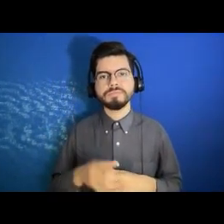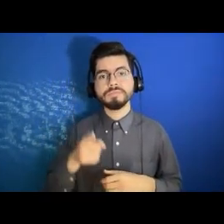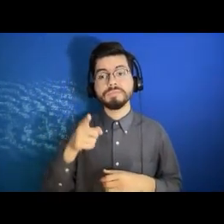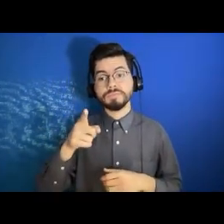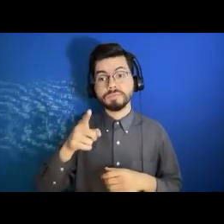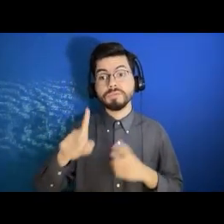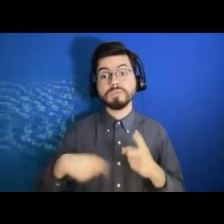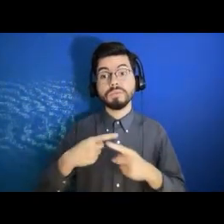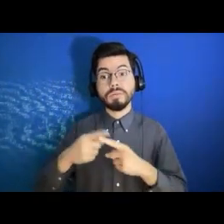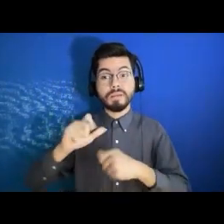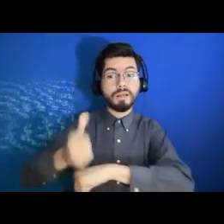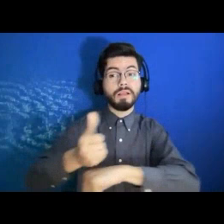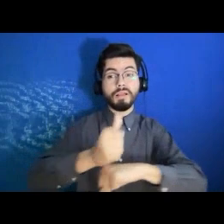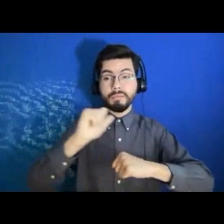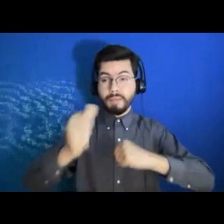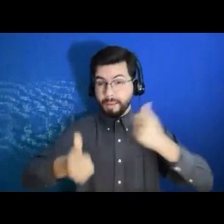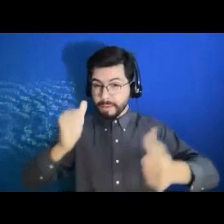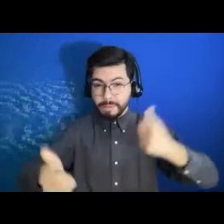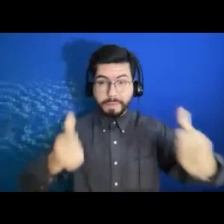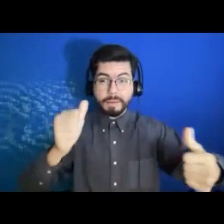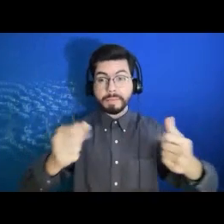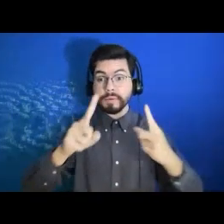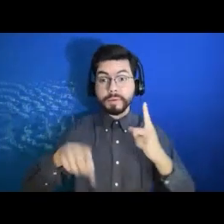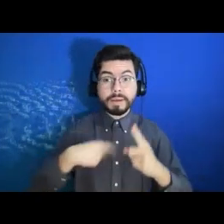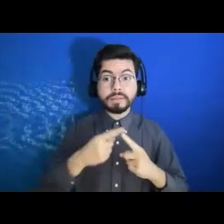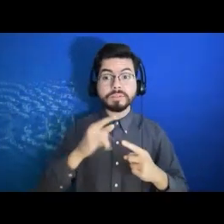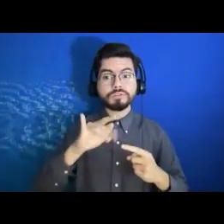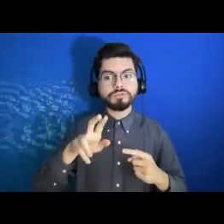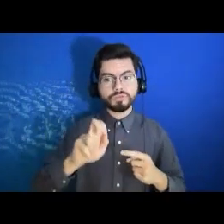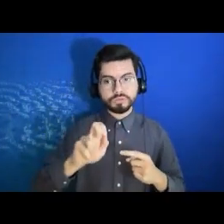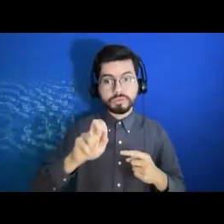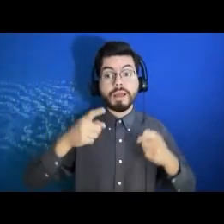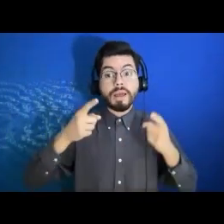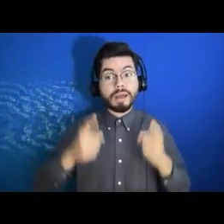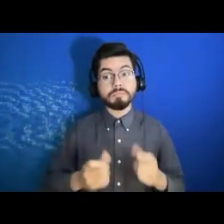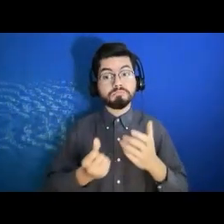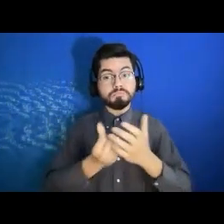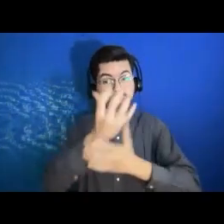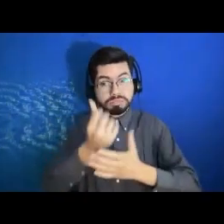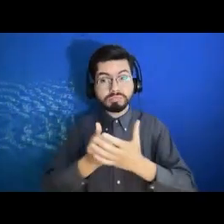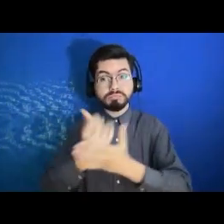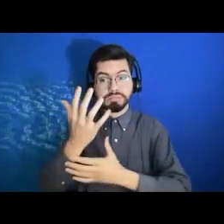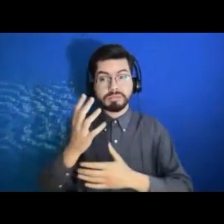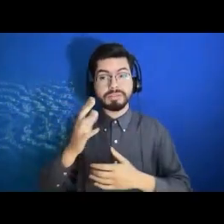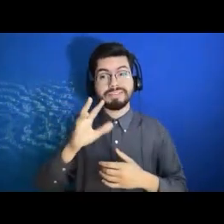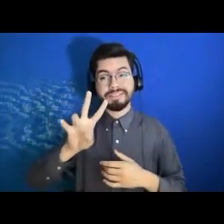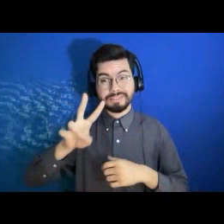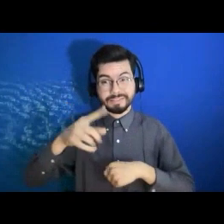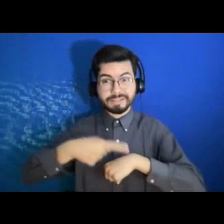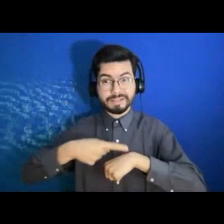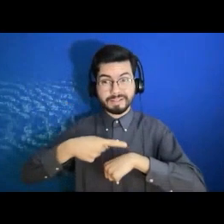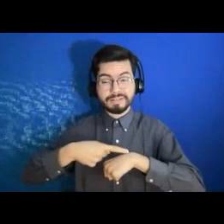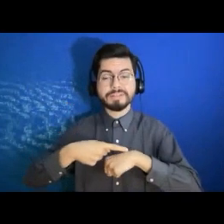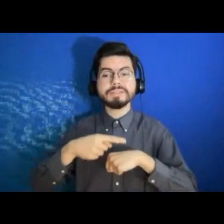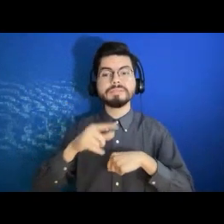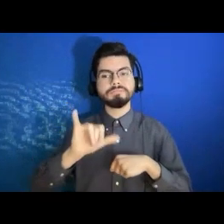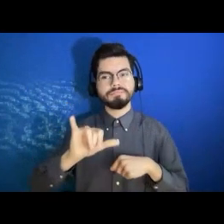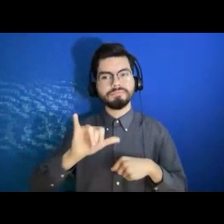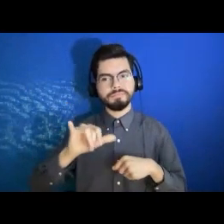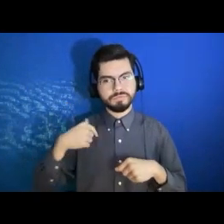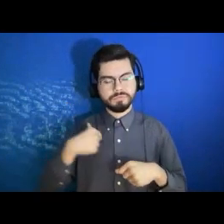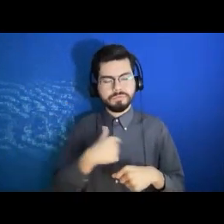7 eruptions within a month. We recorded 7 eruptions. And the next time we went out, I'm like, okay, June's the best month. We're going to do that.